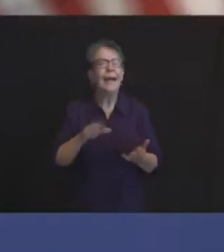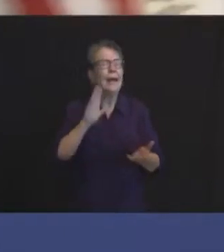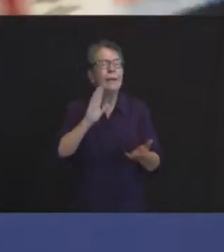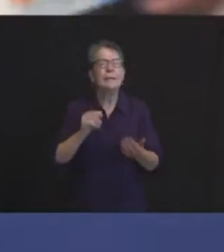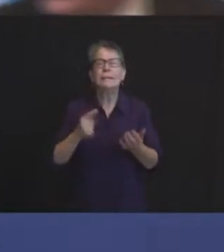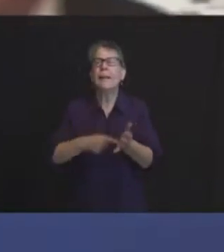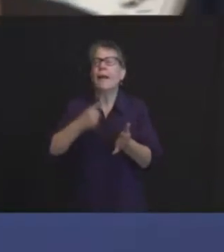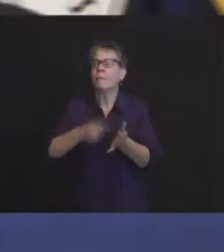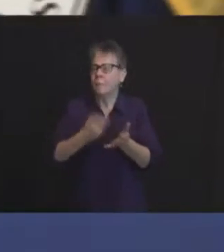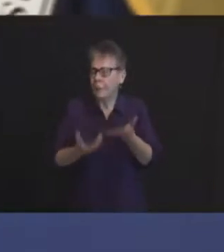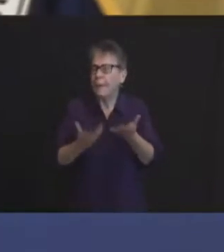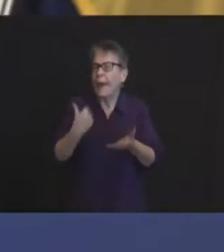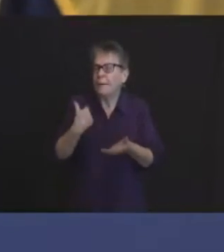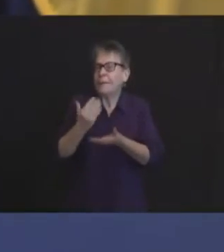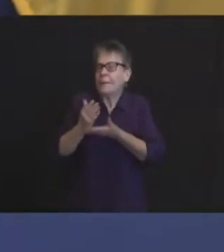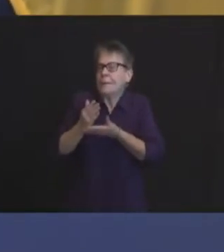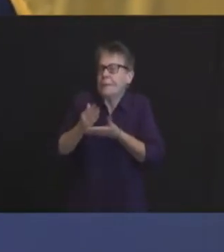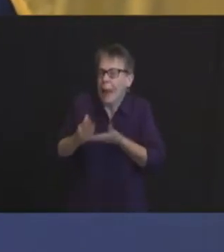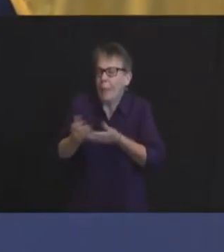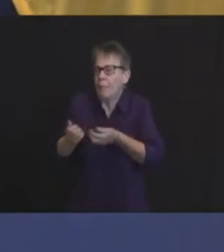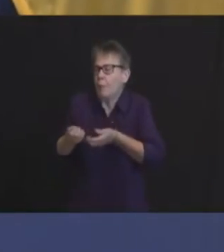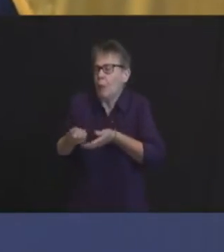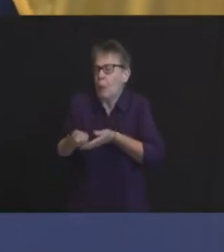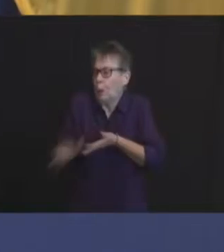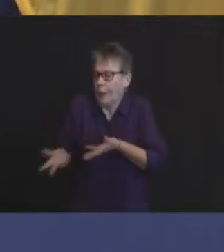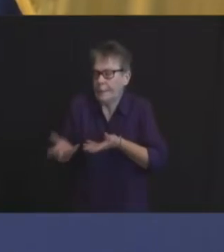the evidence is there is not much.